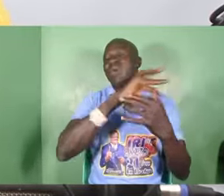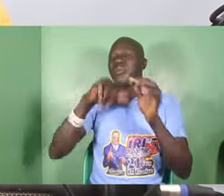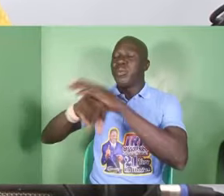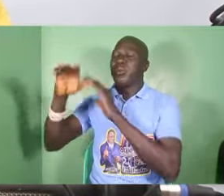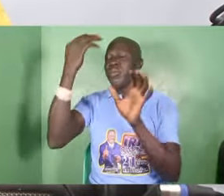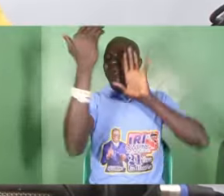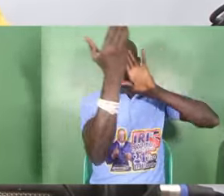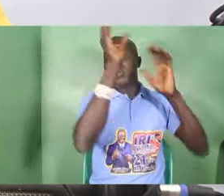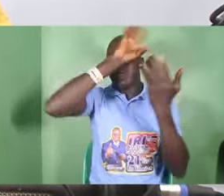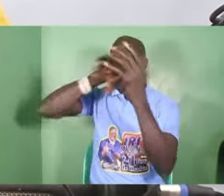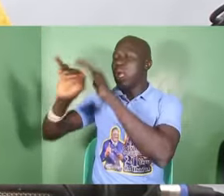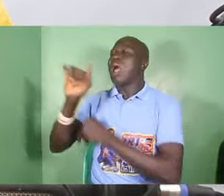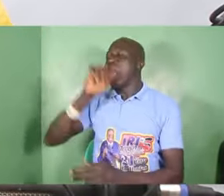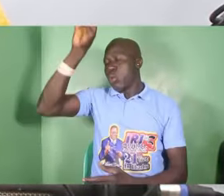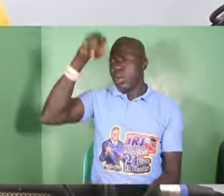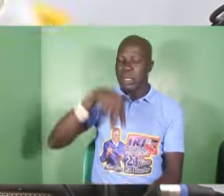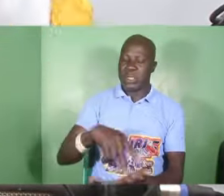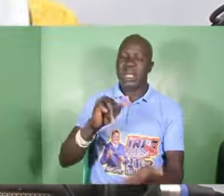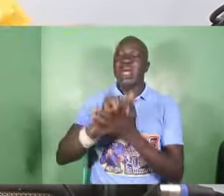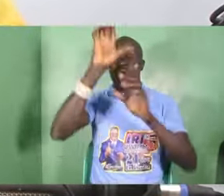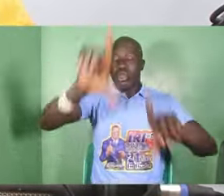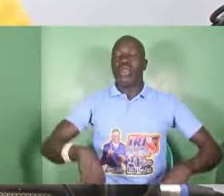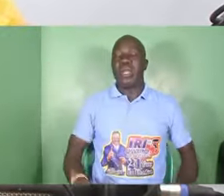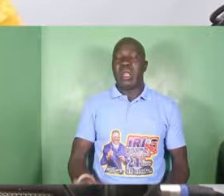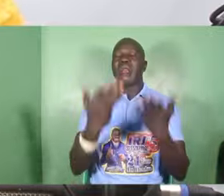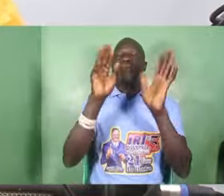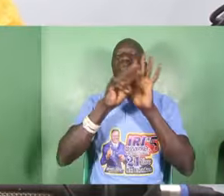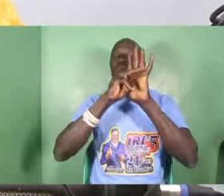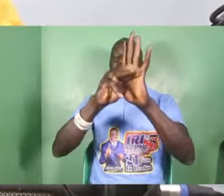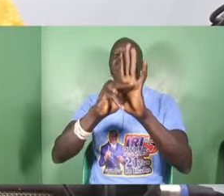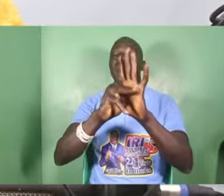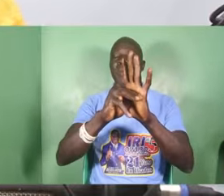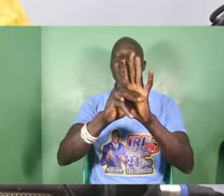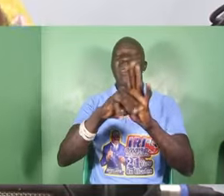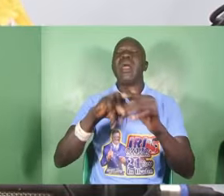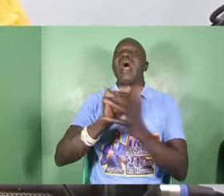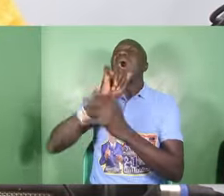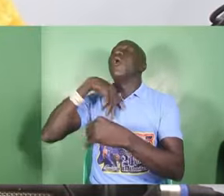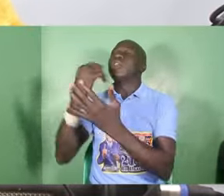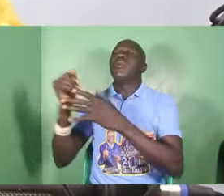níwájú olúwa. in front of the Lord. ẹni tí èmi dúró. ayé rẹ á dìde. amen.